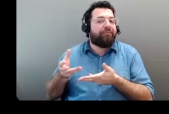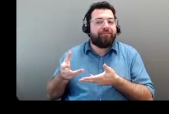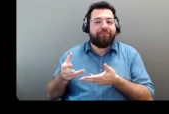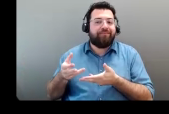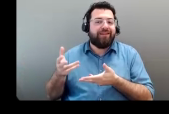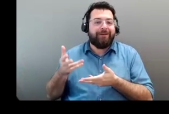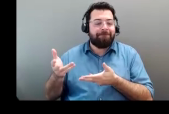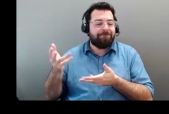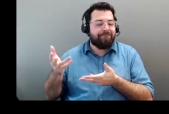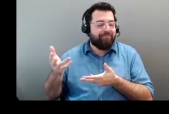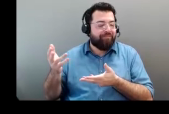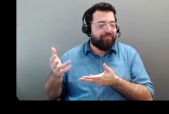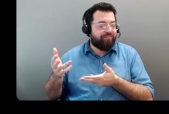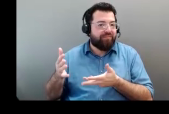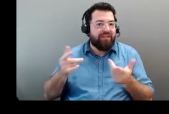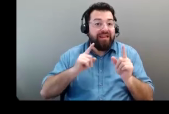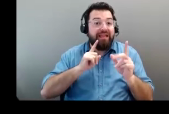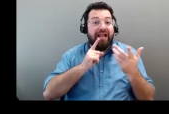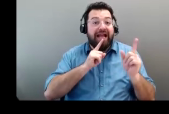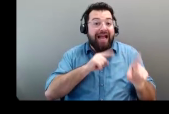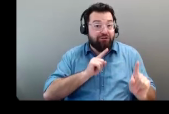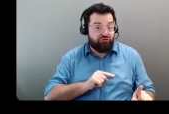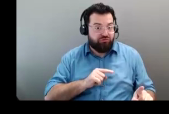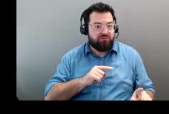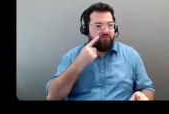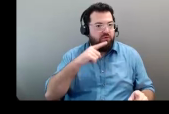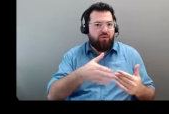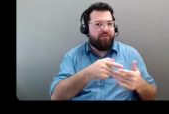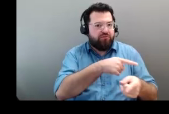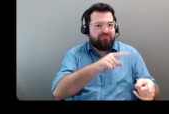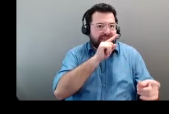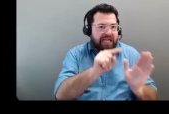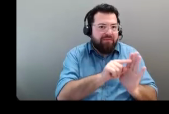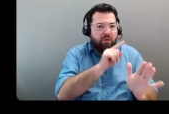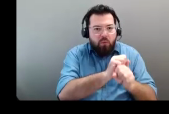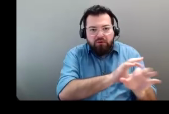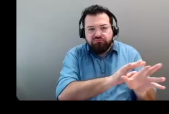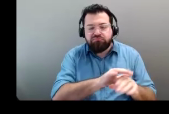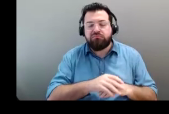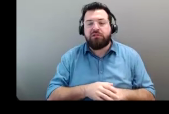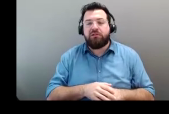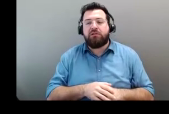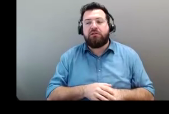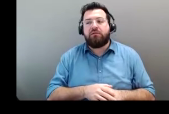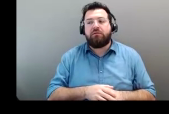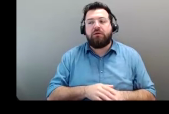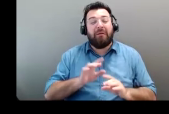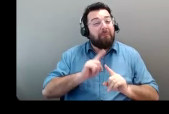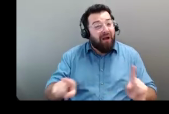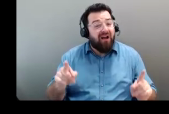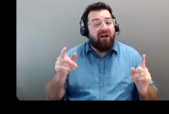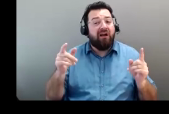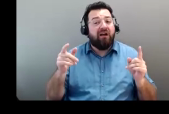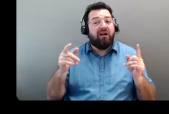uh, get answers for it. So, but that's when we talk about, does cheating or